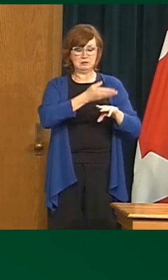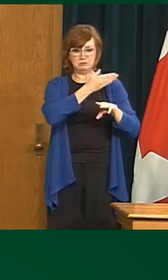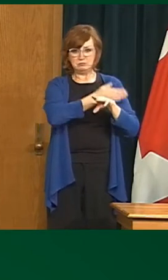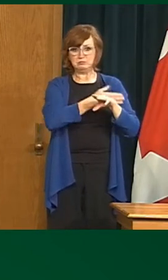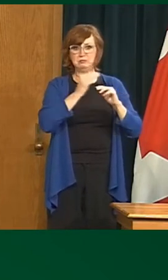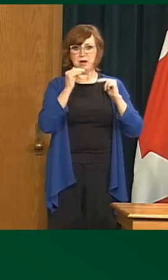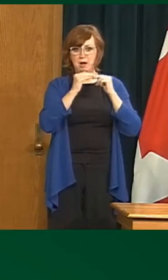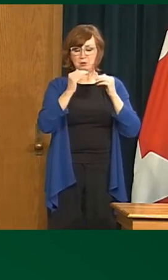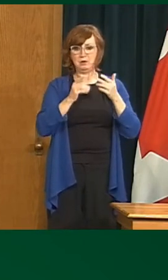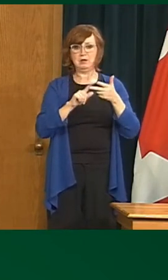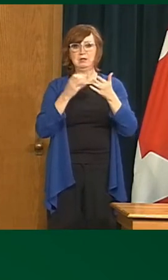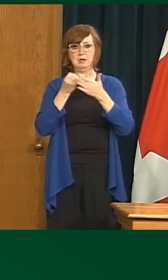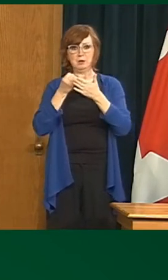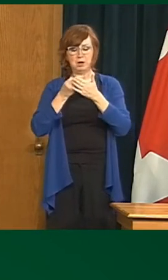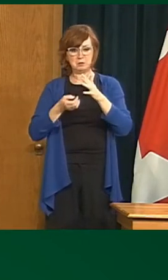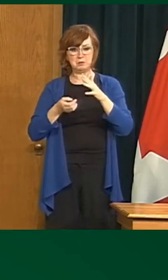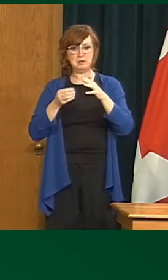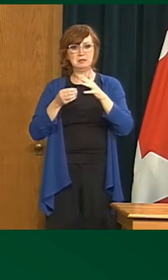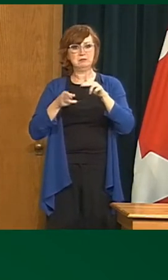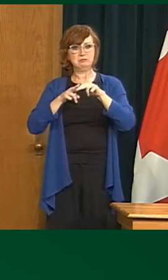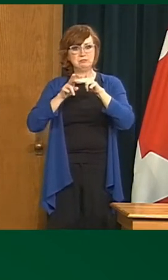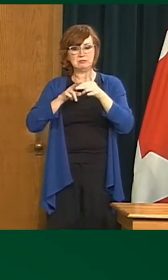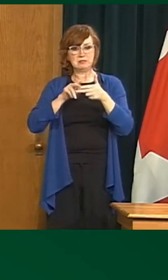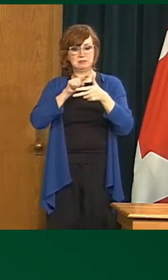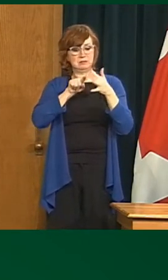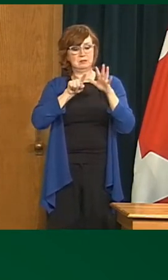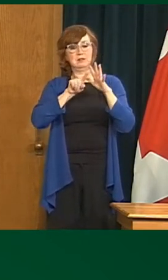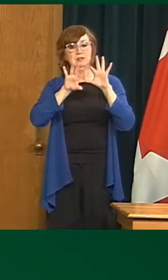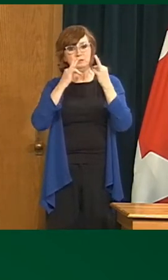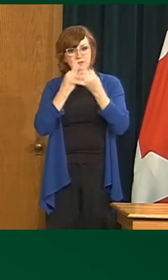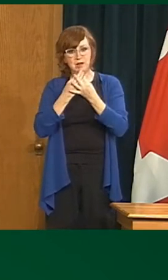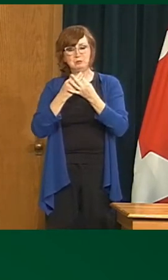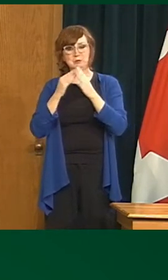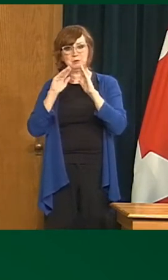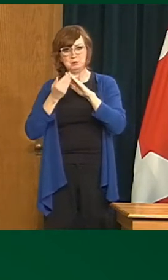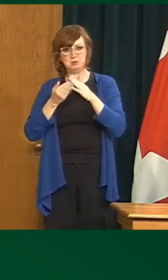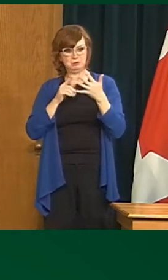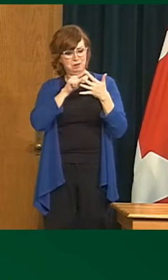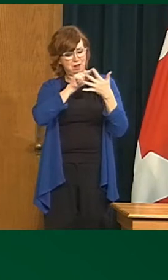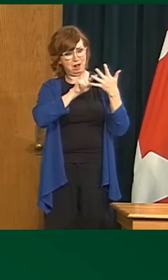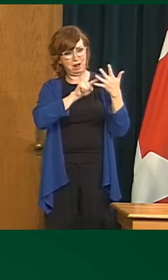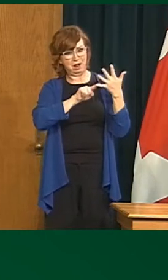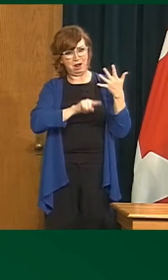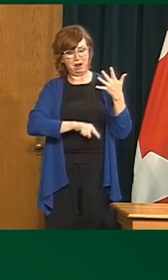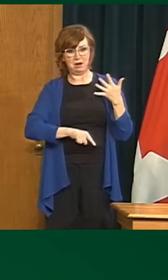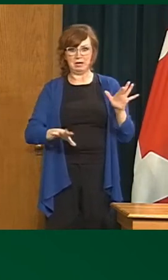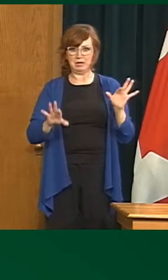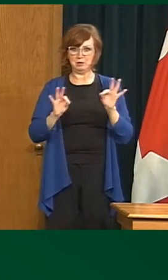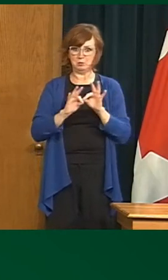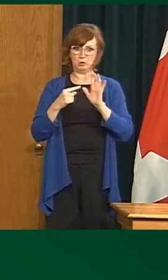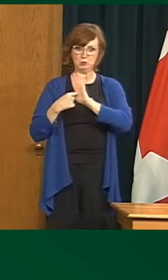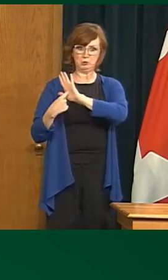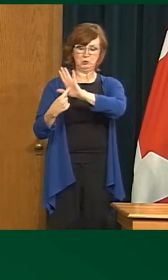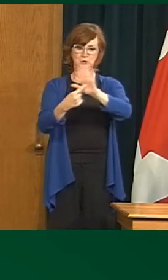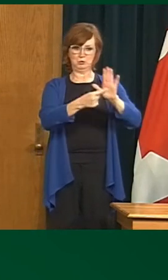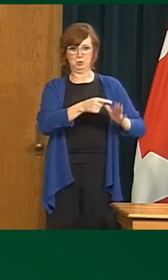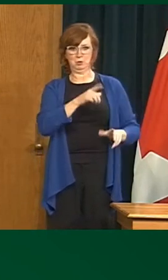then, but it also invests in communities and families and invests in individuals across this province. So our preference is